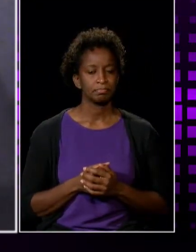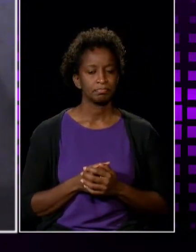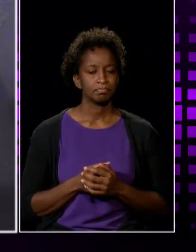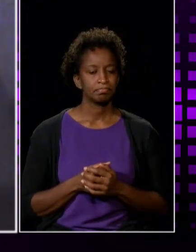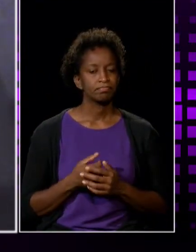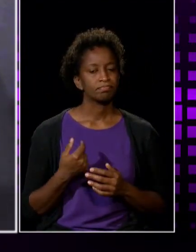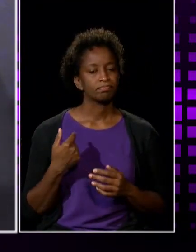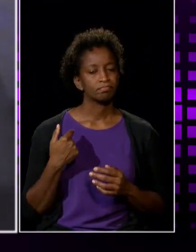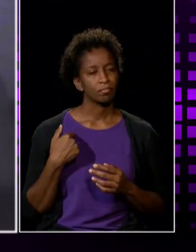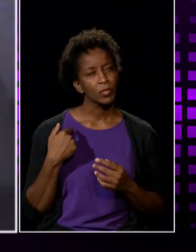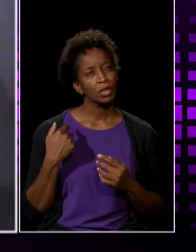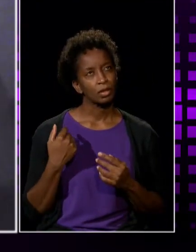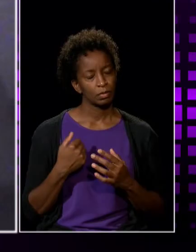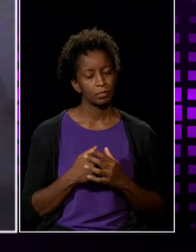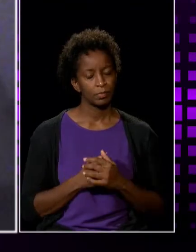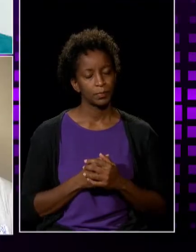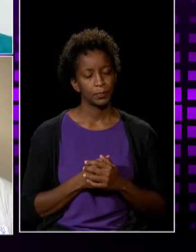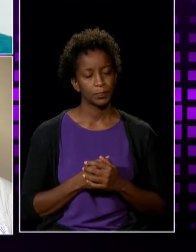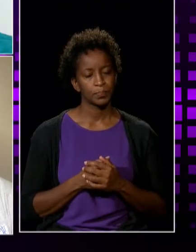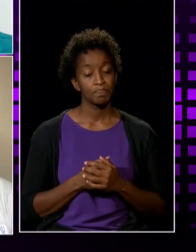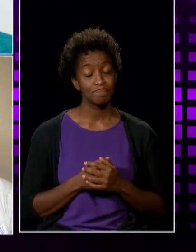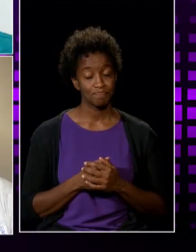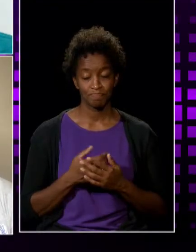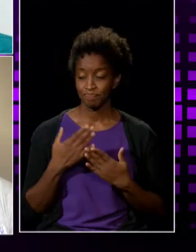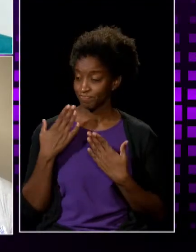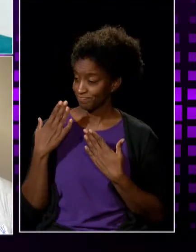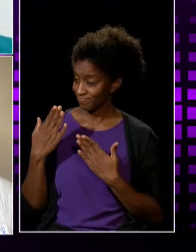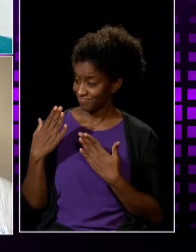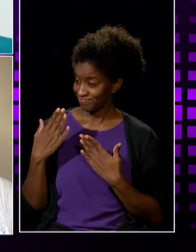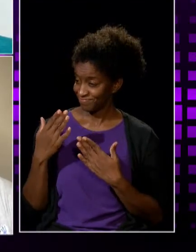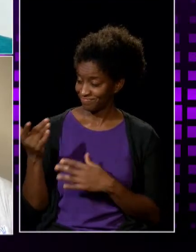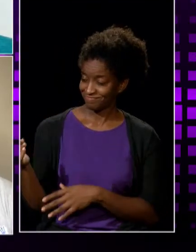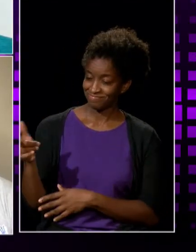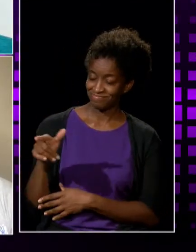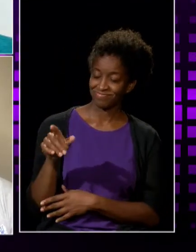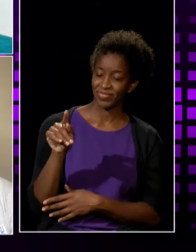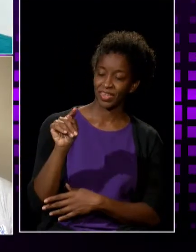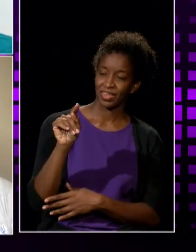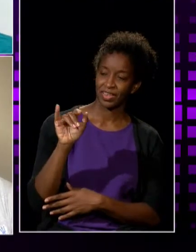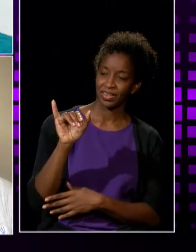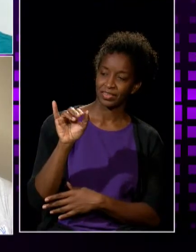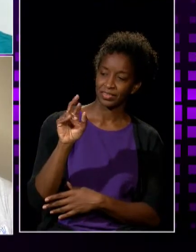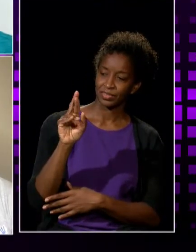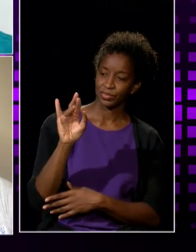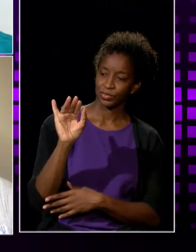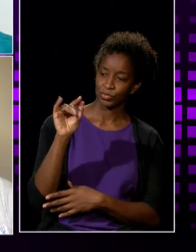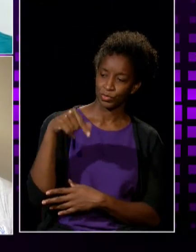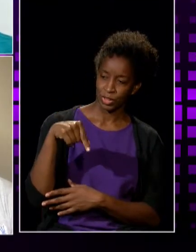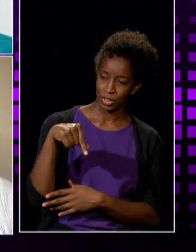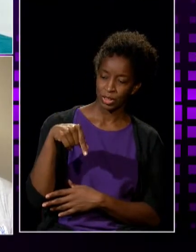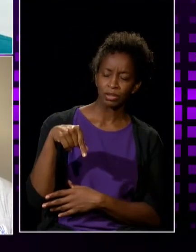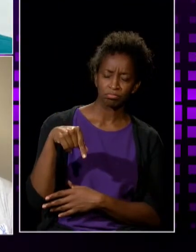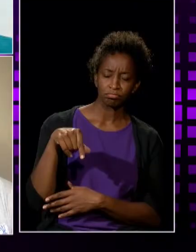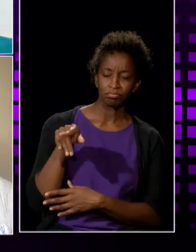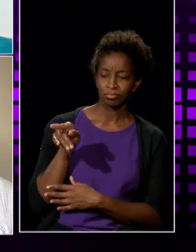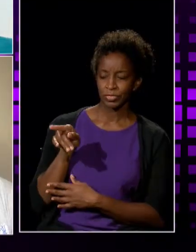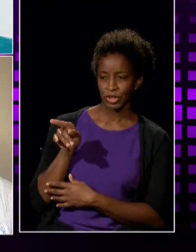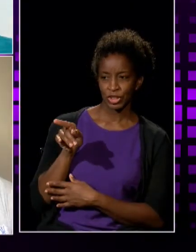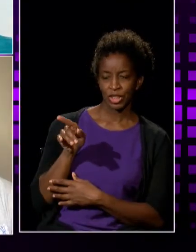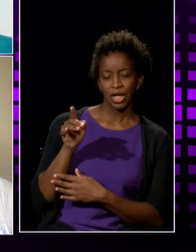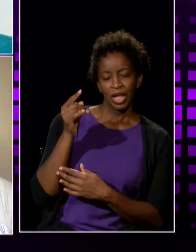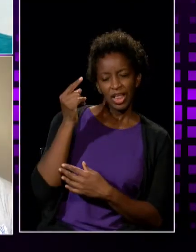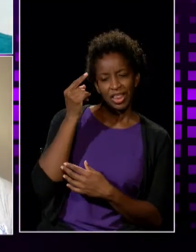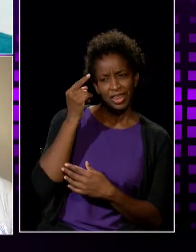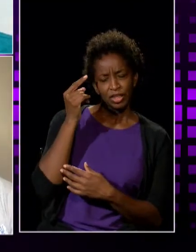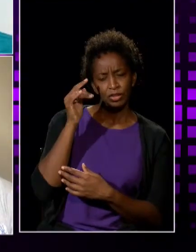it along those lines. Thank you. And Tyree, Okera believes that this is a great step by this government and that the government